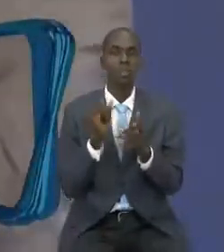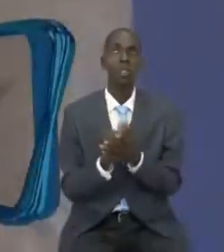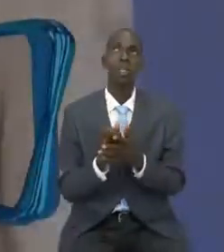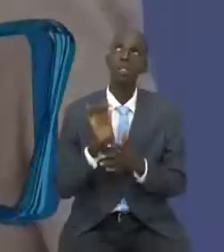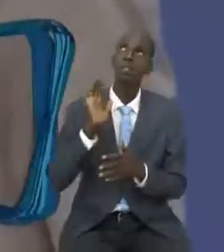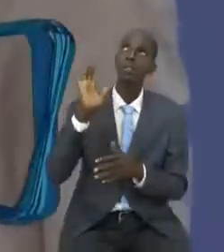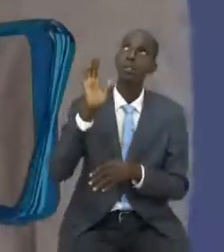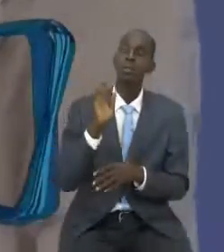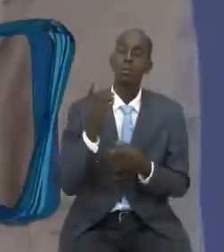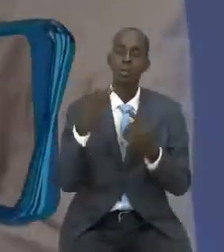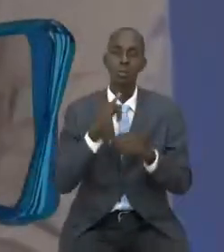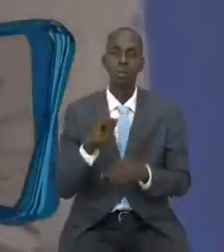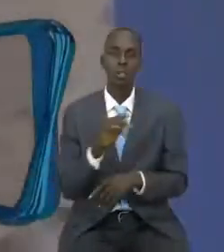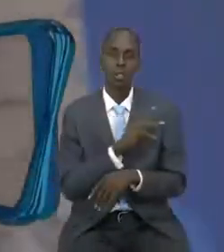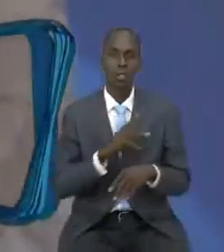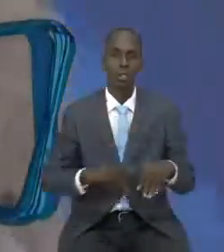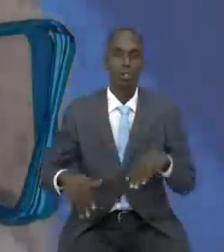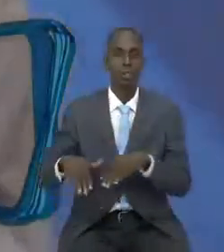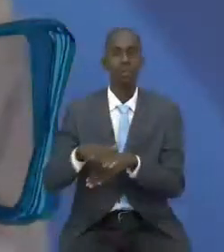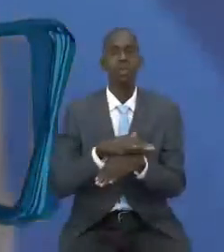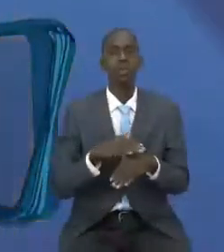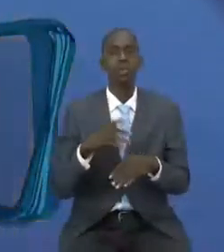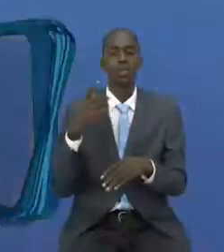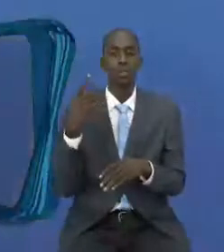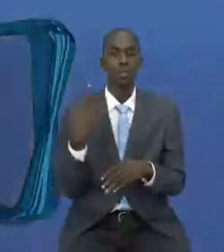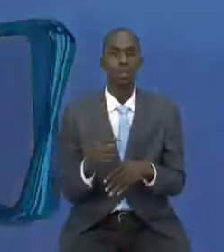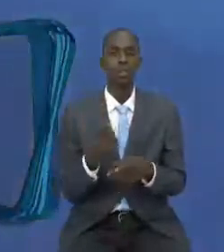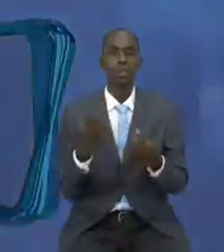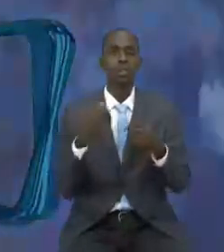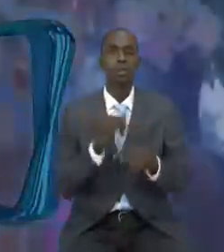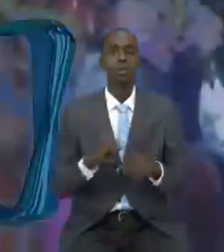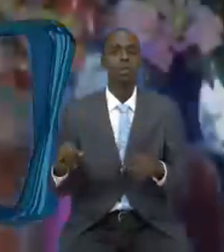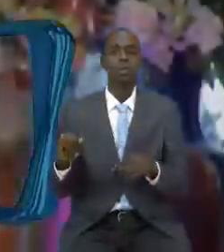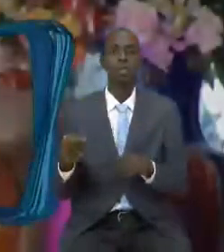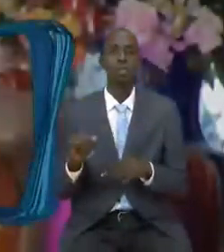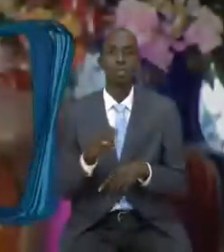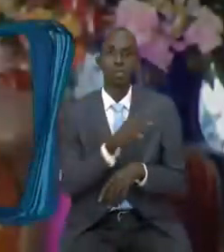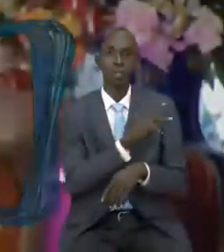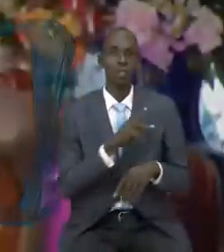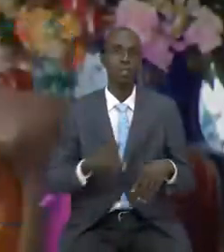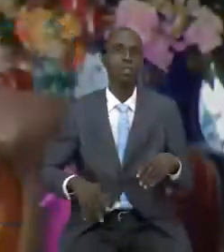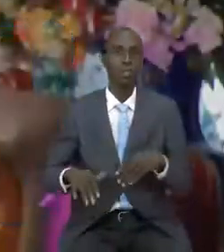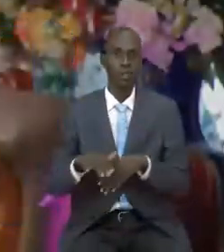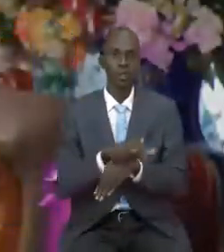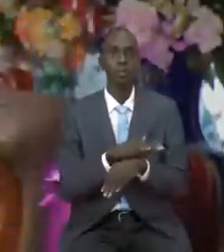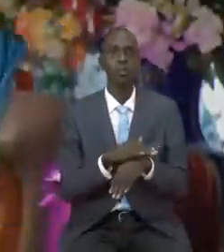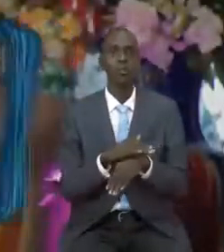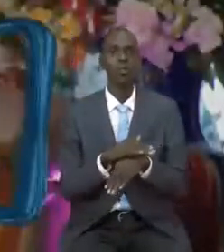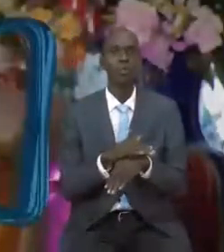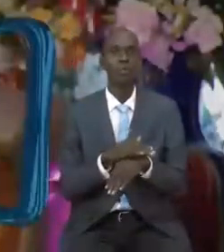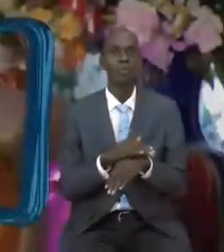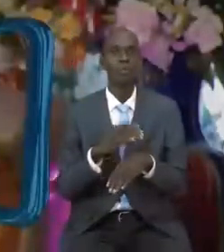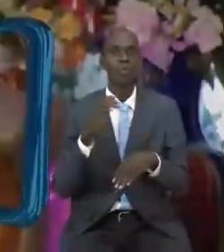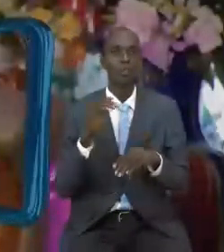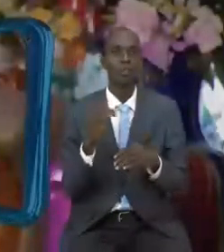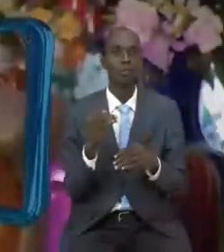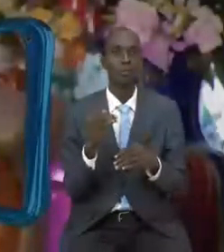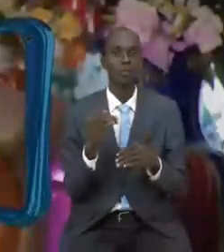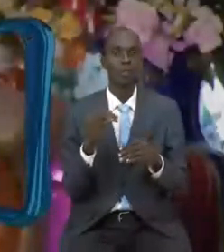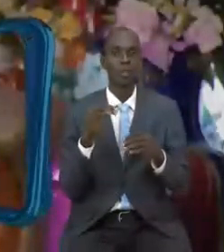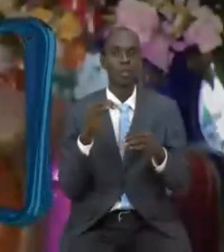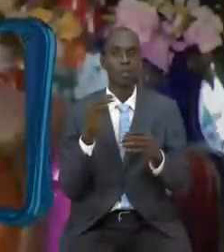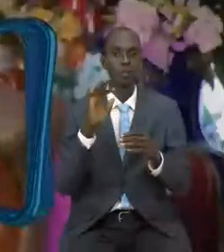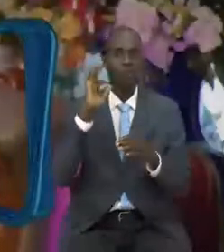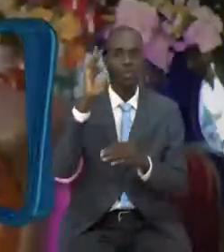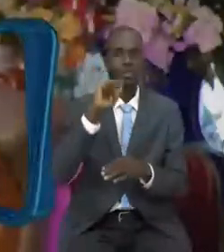the prophecy concerning the coming kingdom. Number two, preaching of the conquering kingdom.